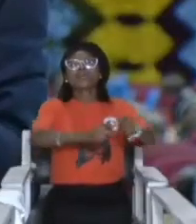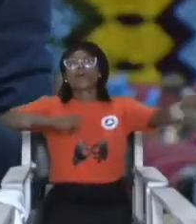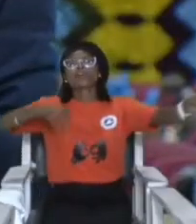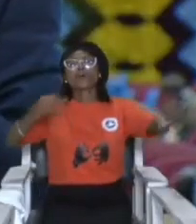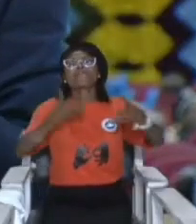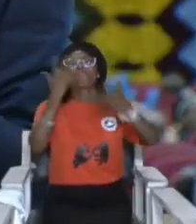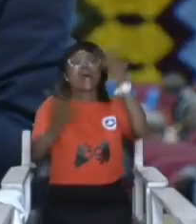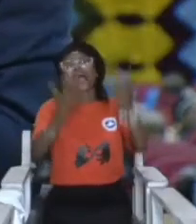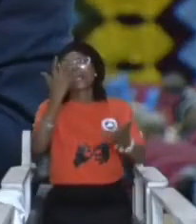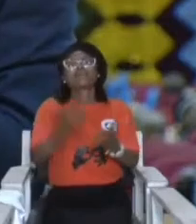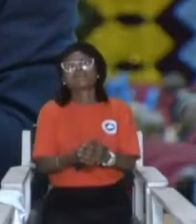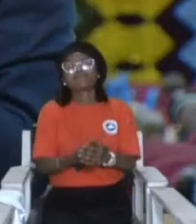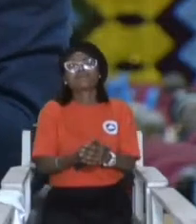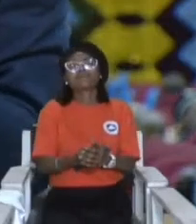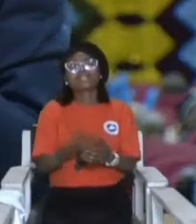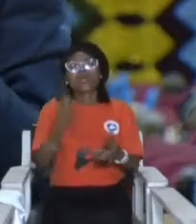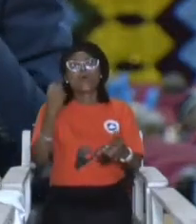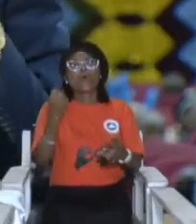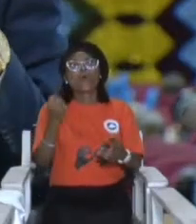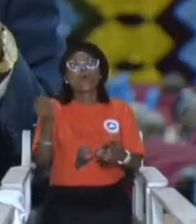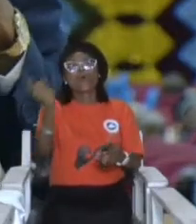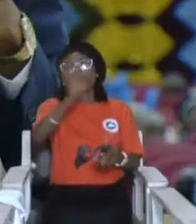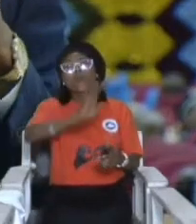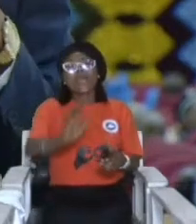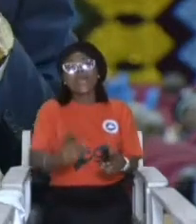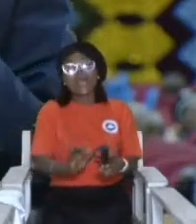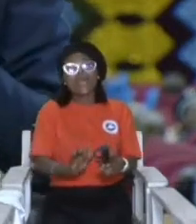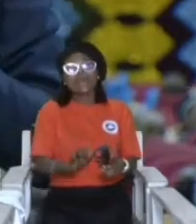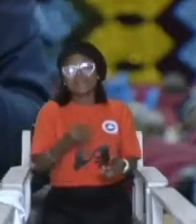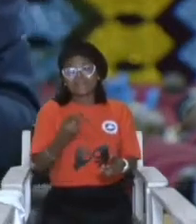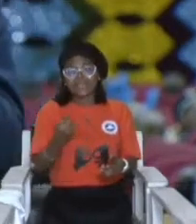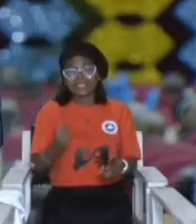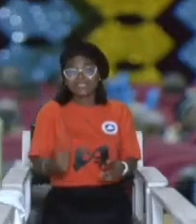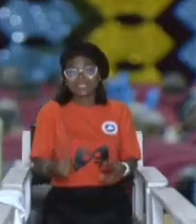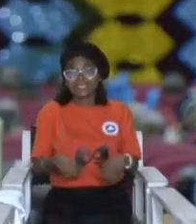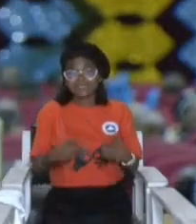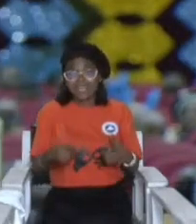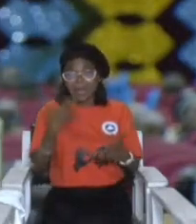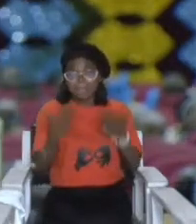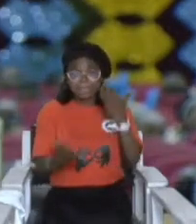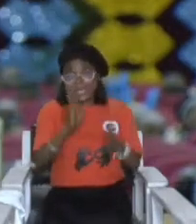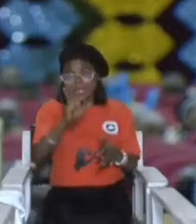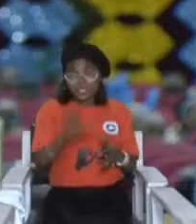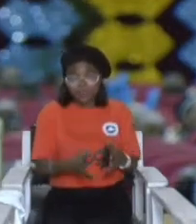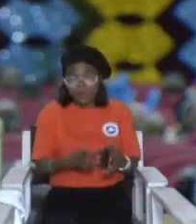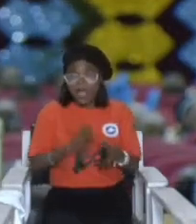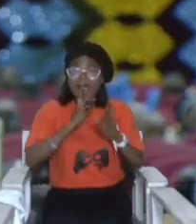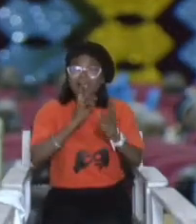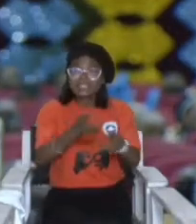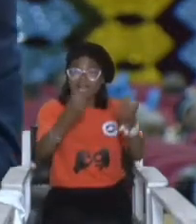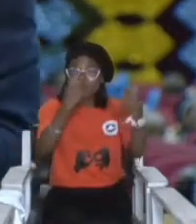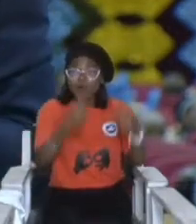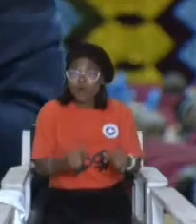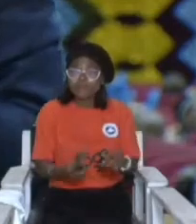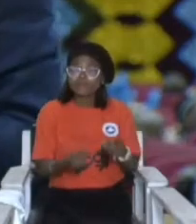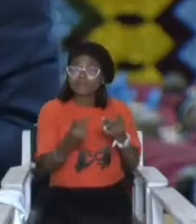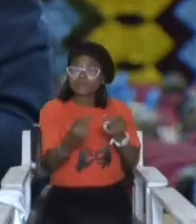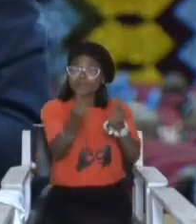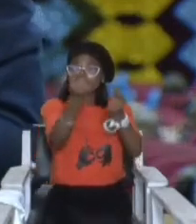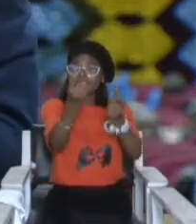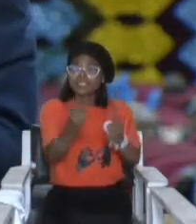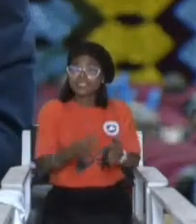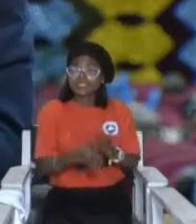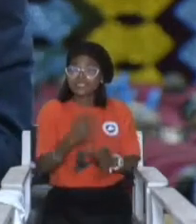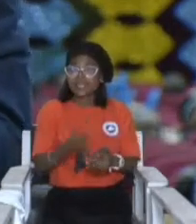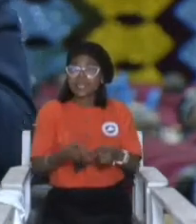Wherever the Lord can find the most believing saint tonight, may your answer come speedily in the name of Jesus.